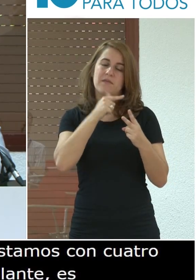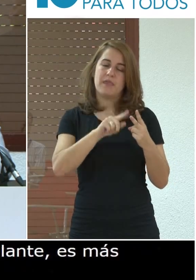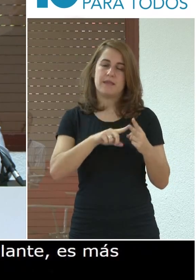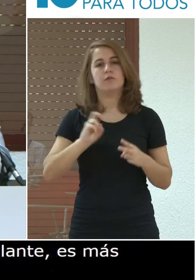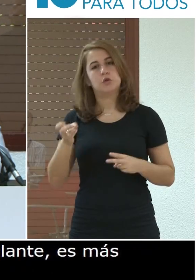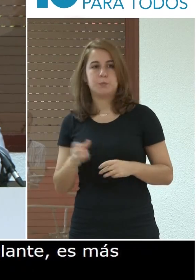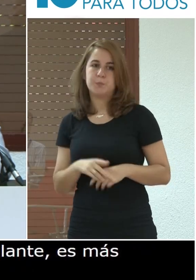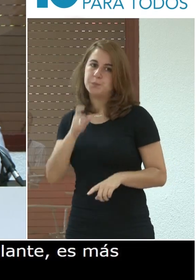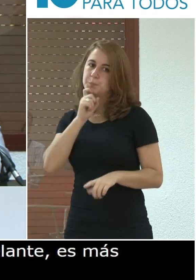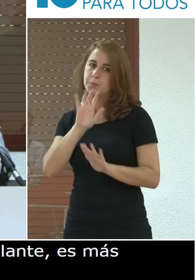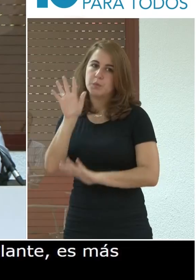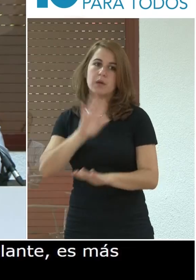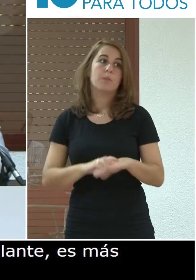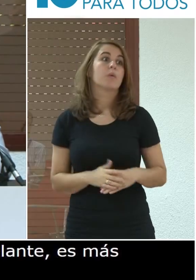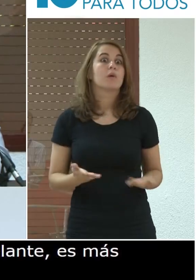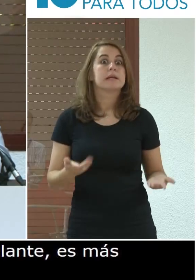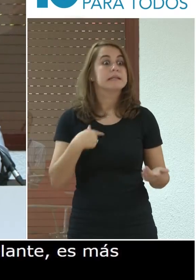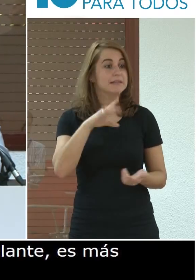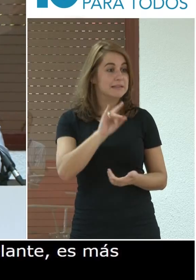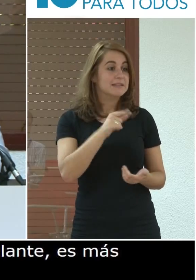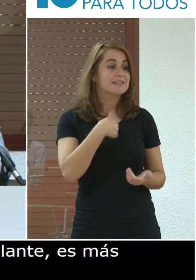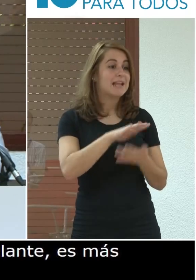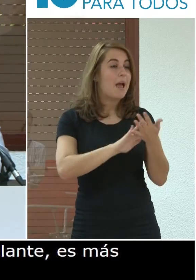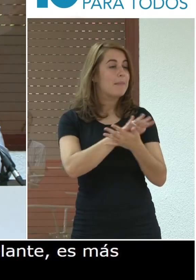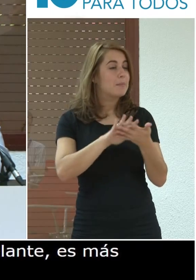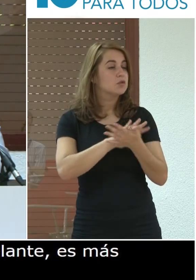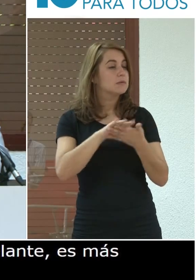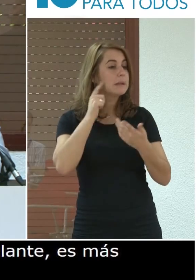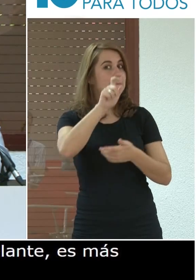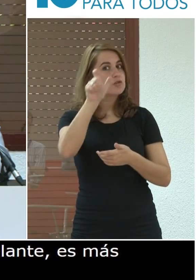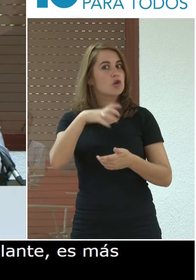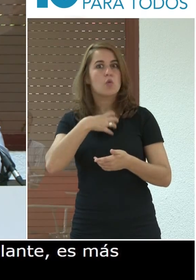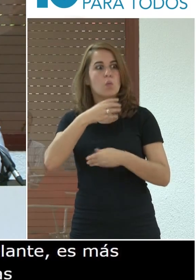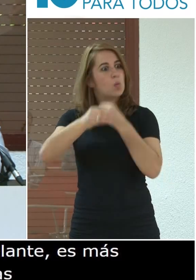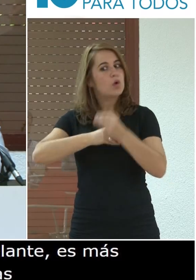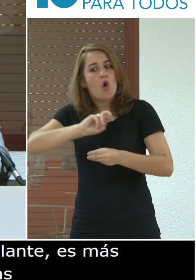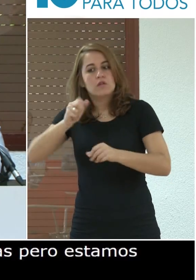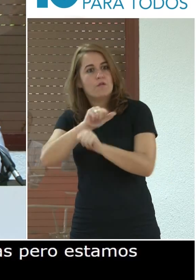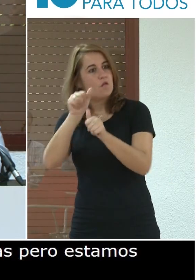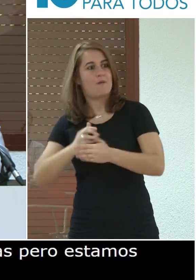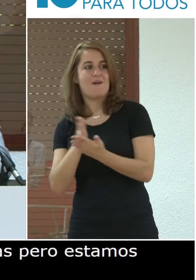forward, backward, much more complicated than a binary system.